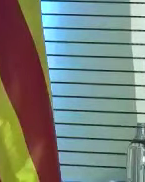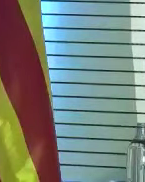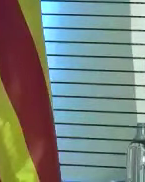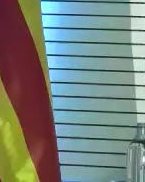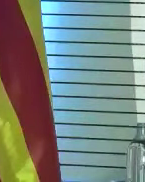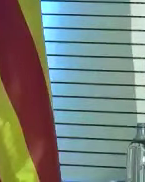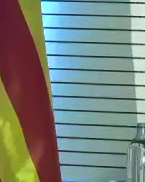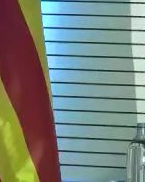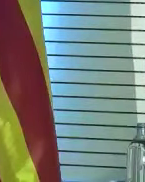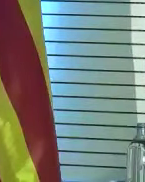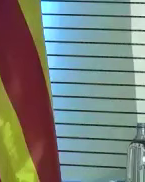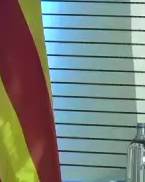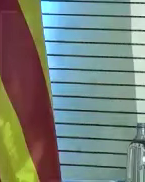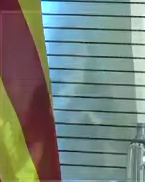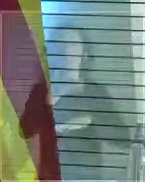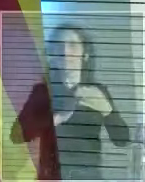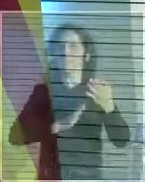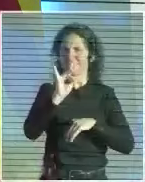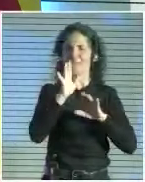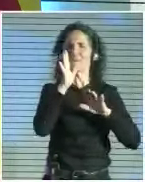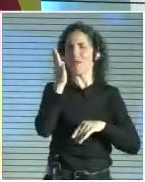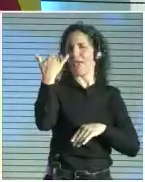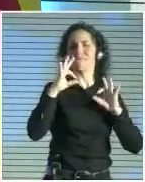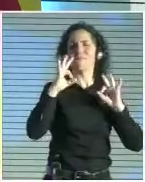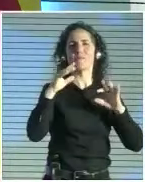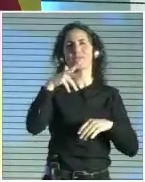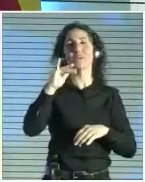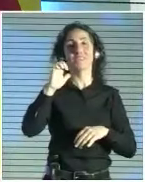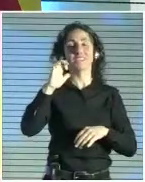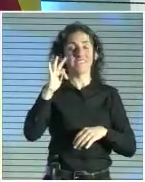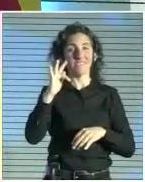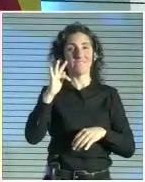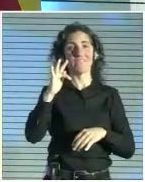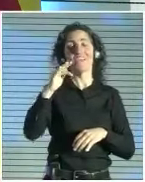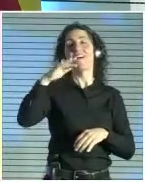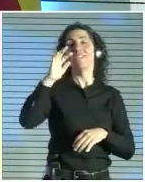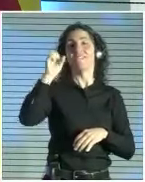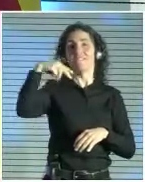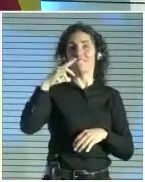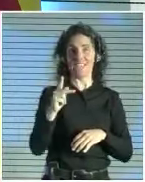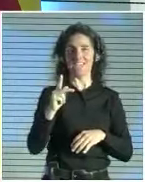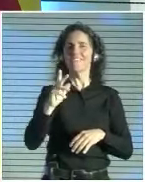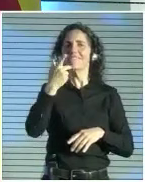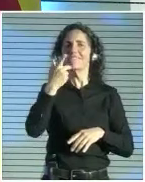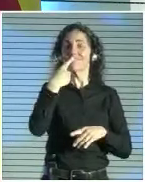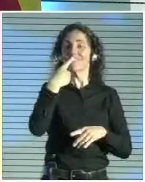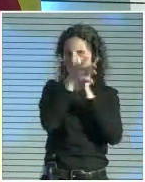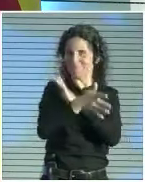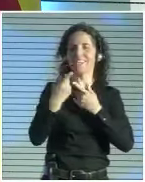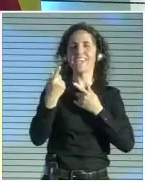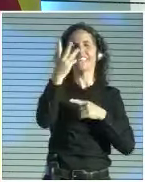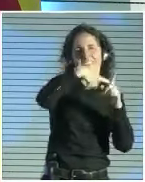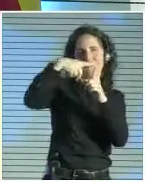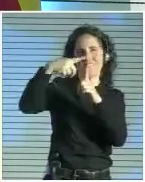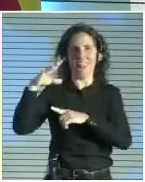his interactions with the 3 different levels, and he demonstrated that through the video, it was very impressive. And